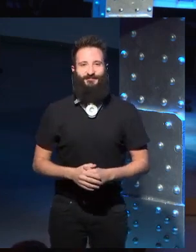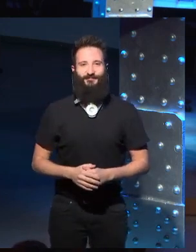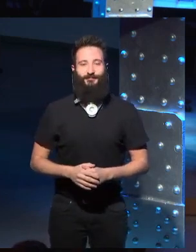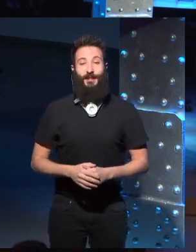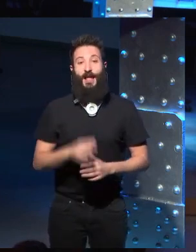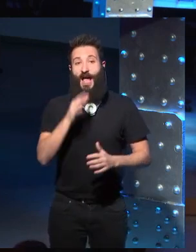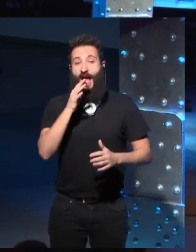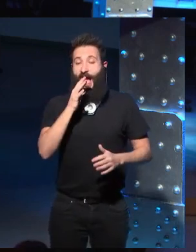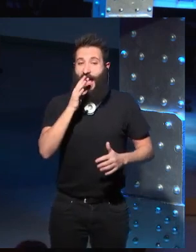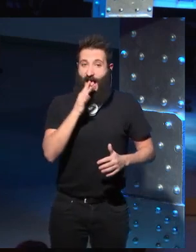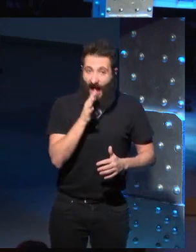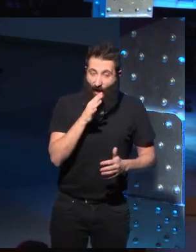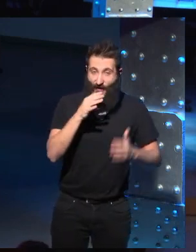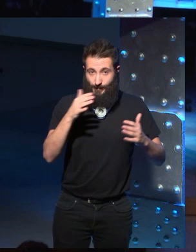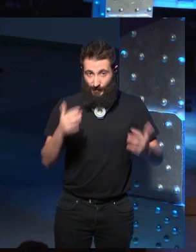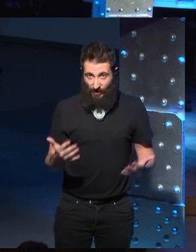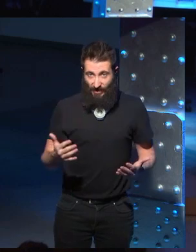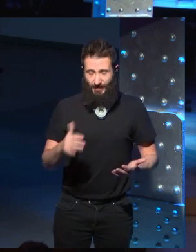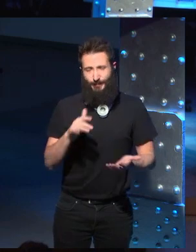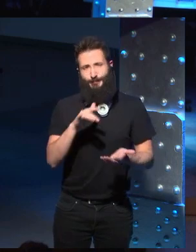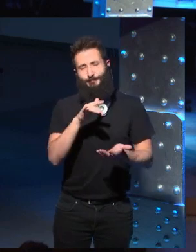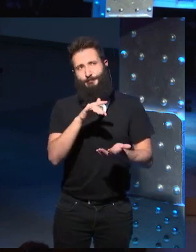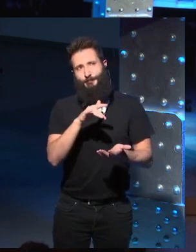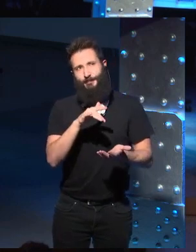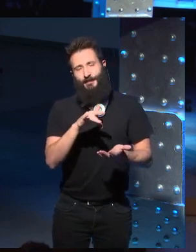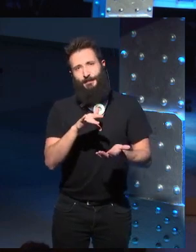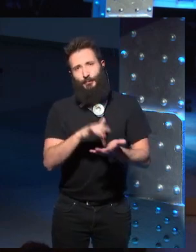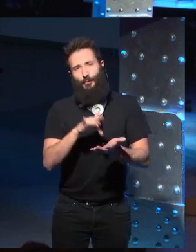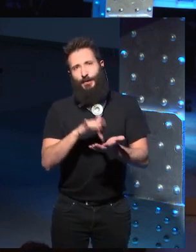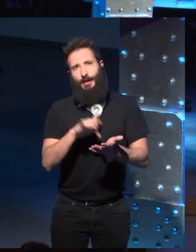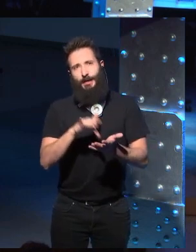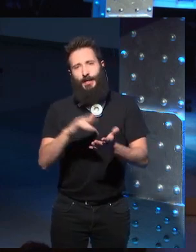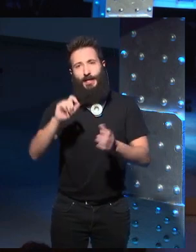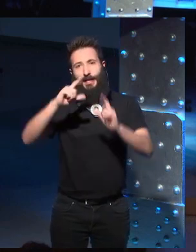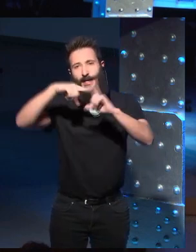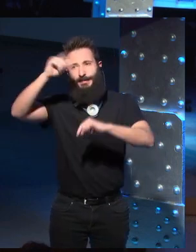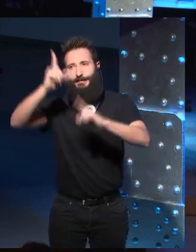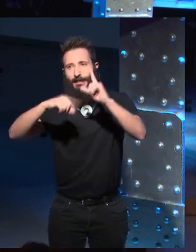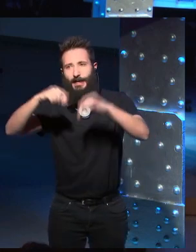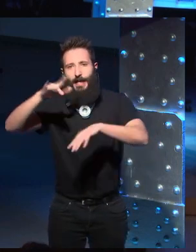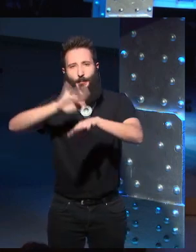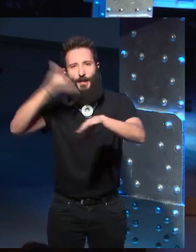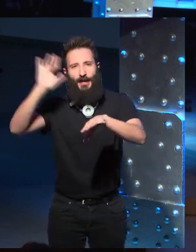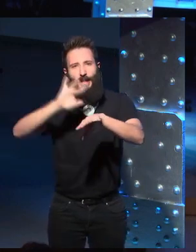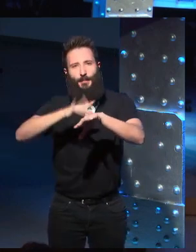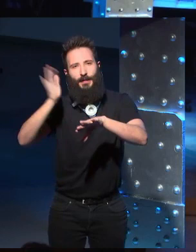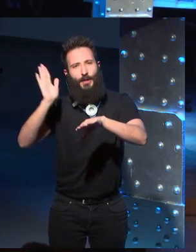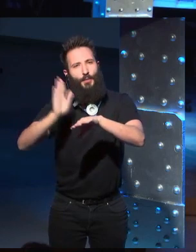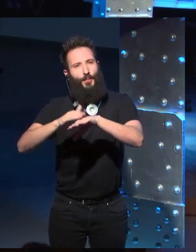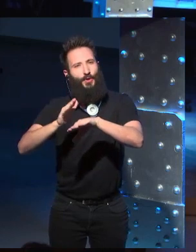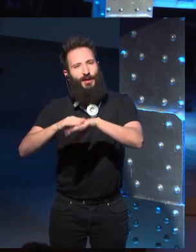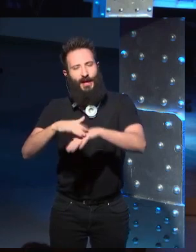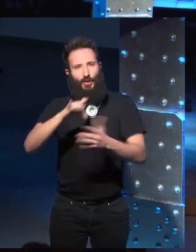Now, why does the star shine and not the Earth? Why? This is a real film of the Sun. Why